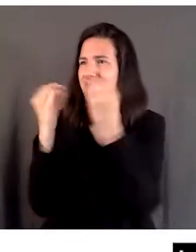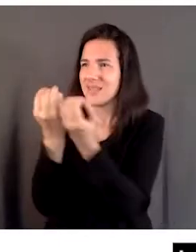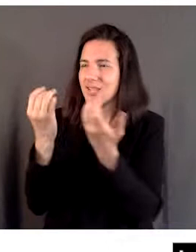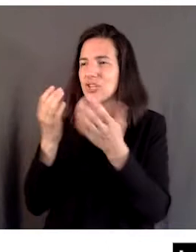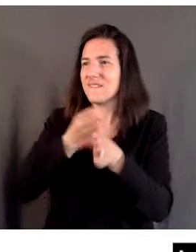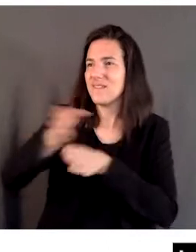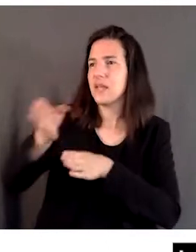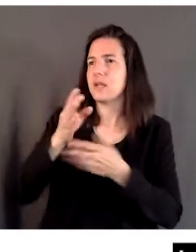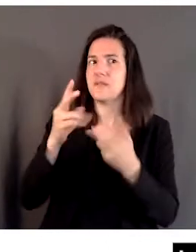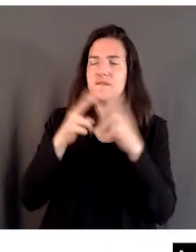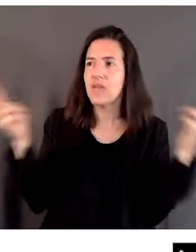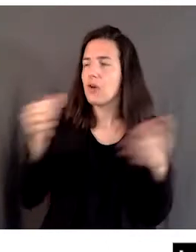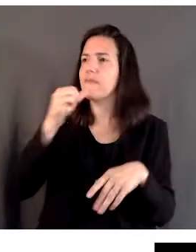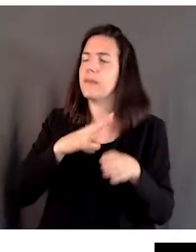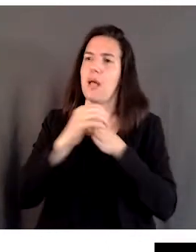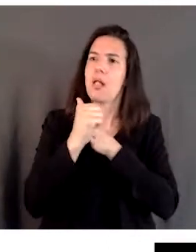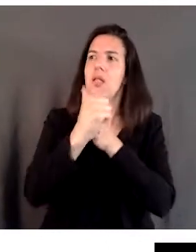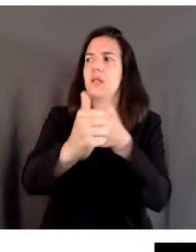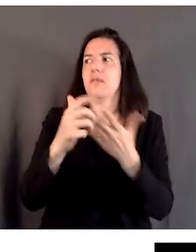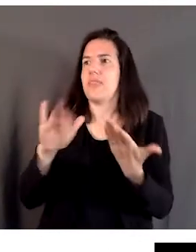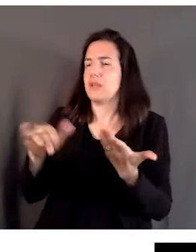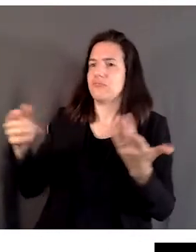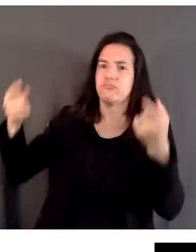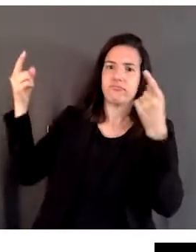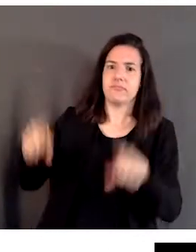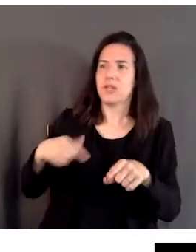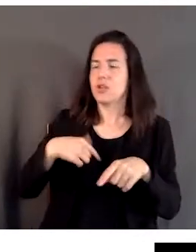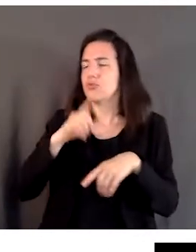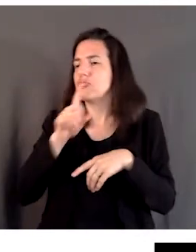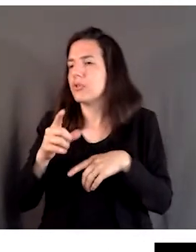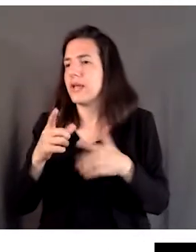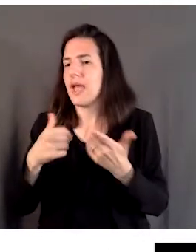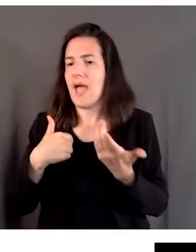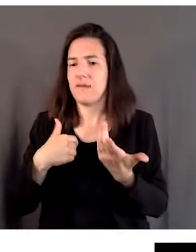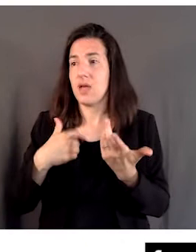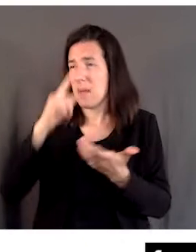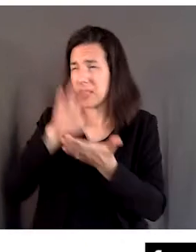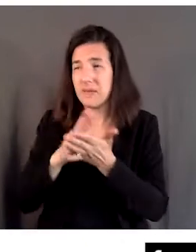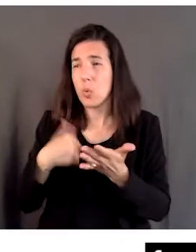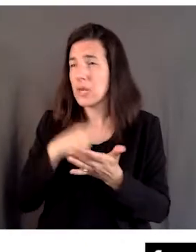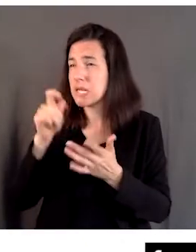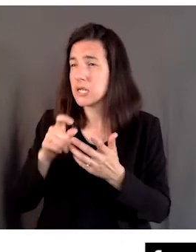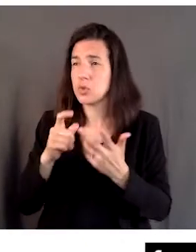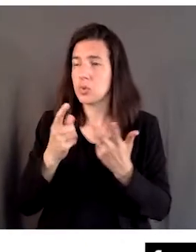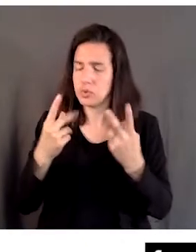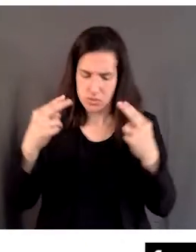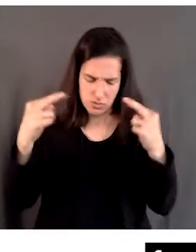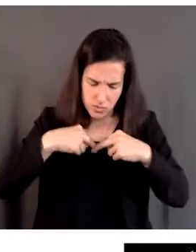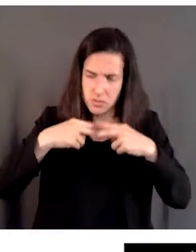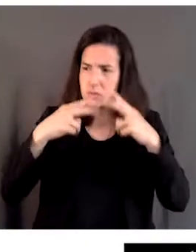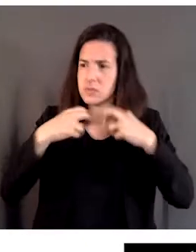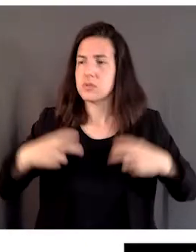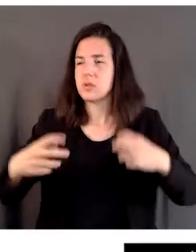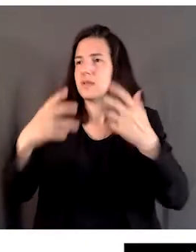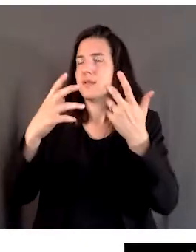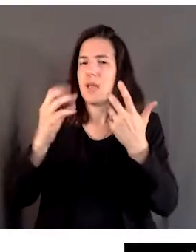of, it's where it's landed. And I really have belief that we have to diversify from within. And again, it's more than just the